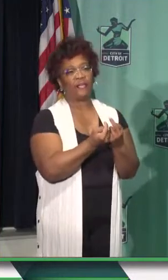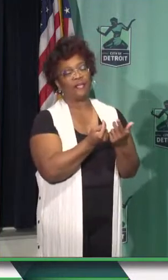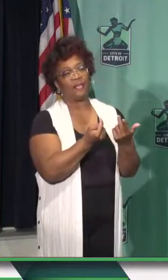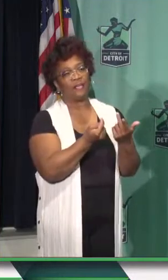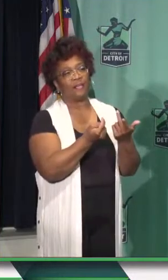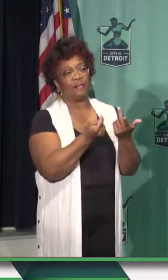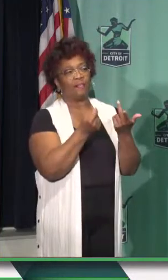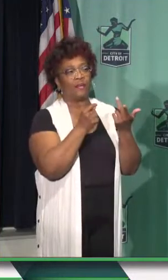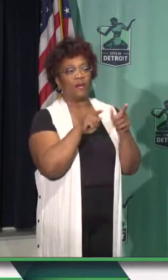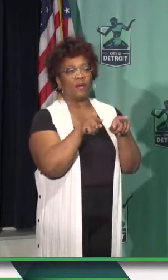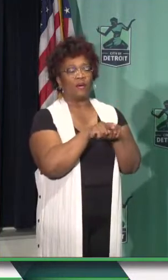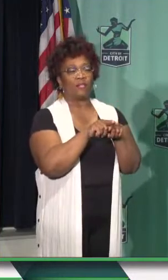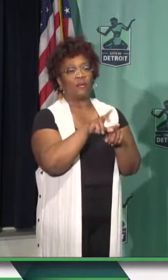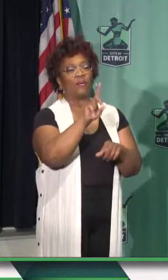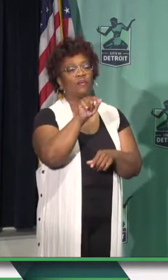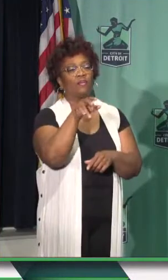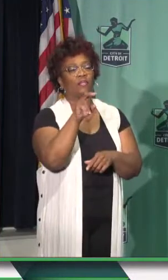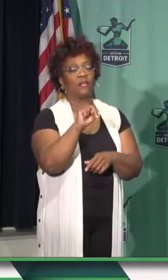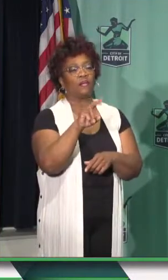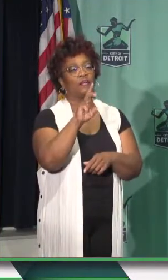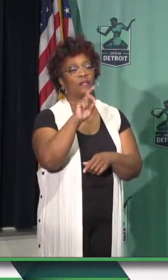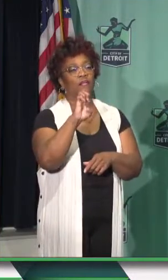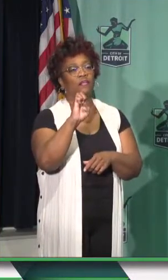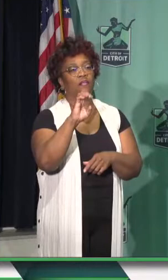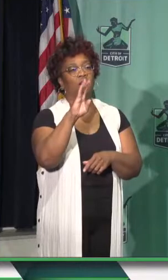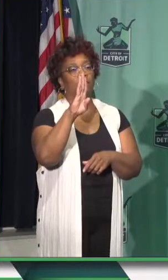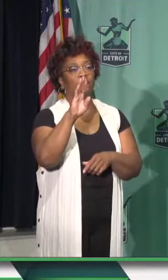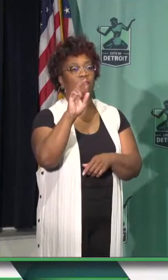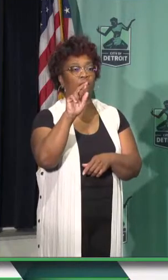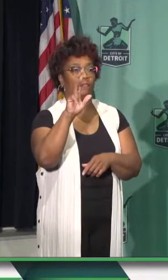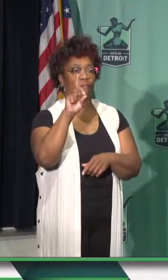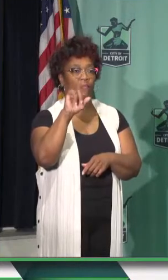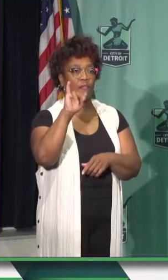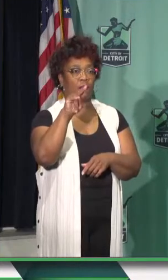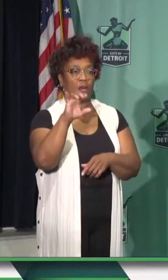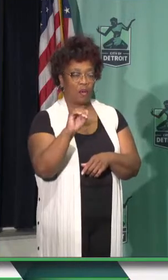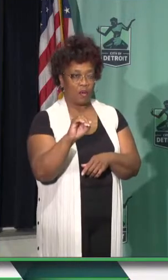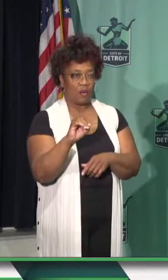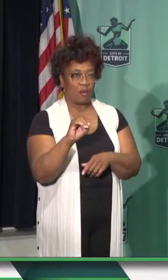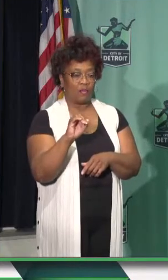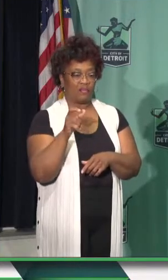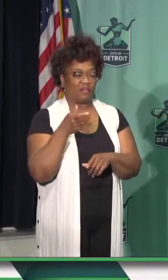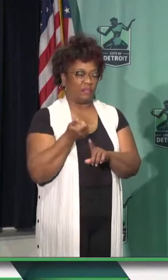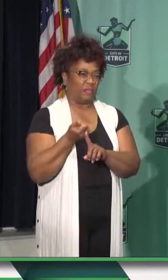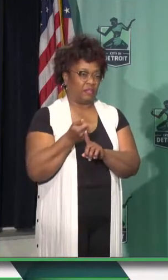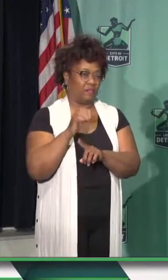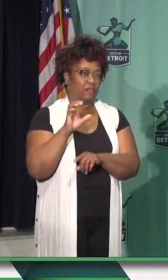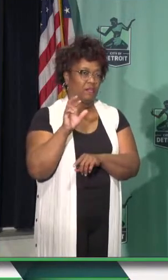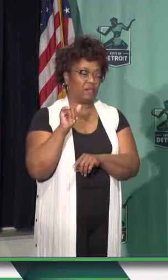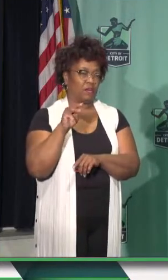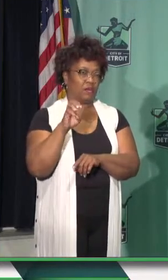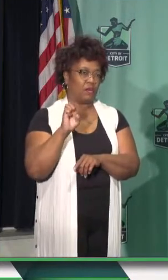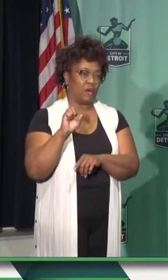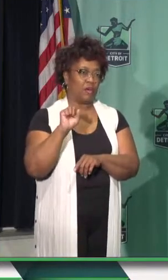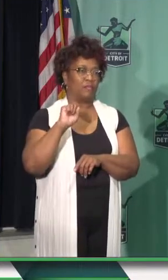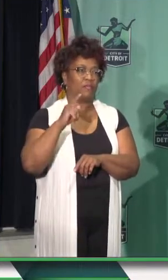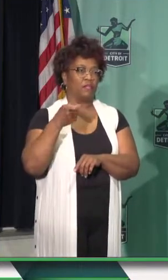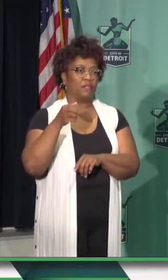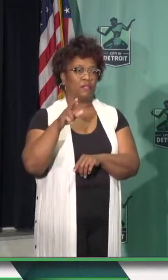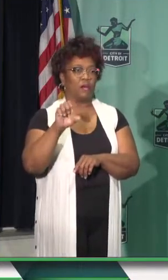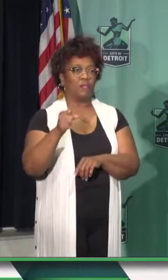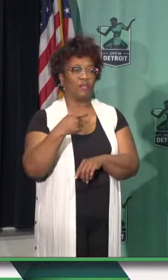out to Dan DiBardino from Crime Stoppers and just everybody involved. And so I'm Deputy Mayor Todd